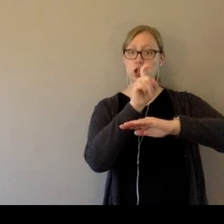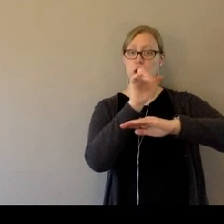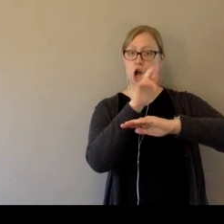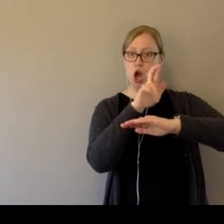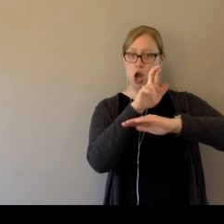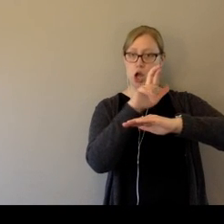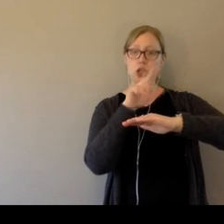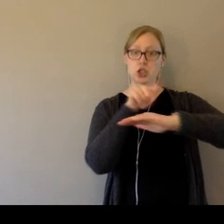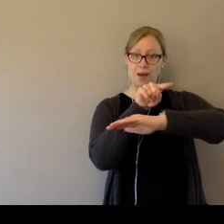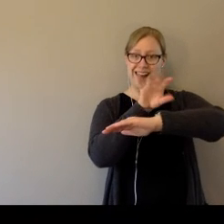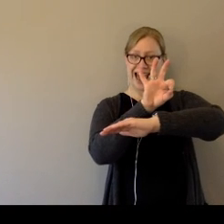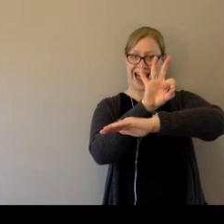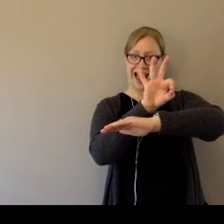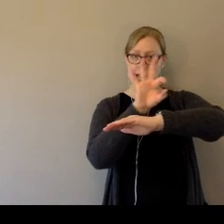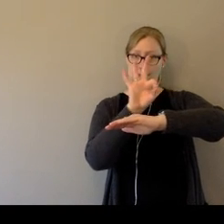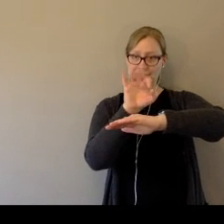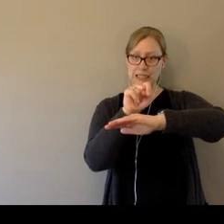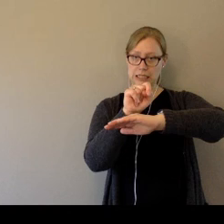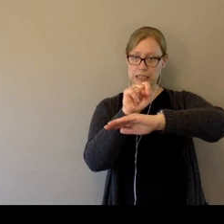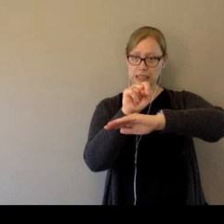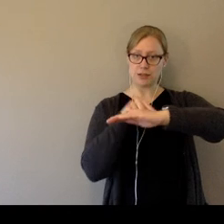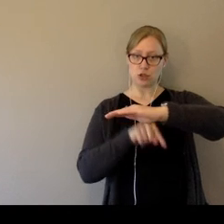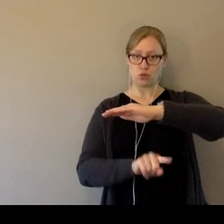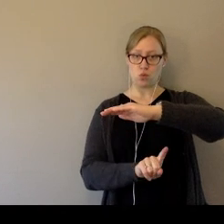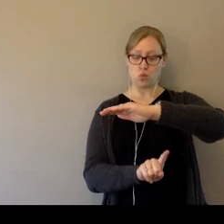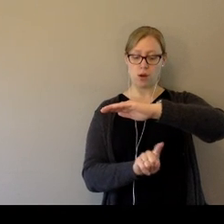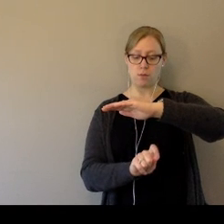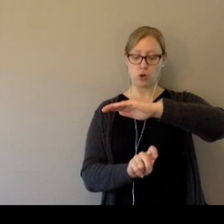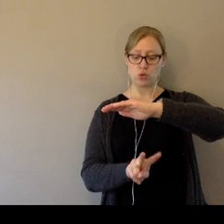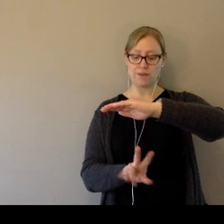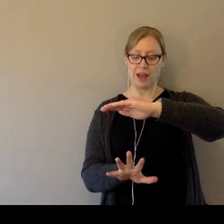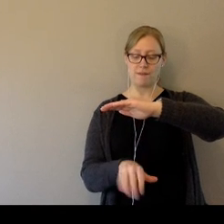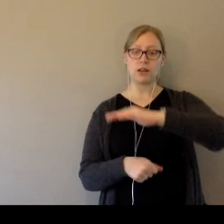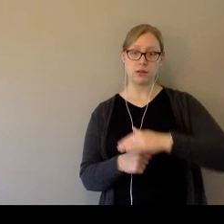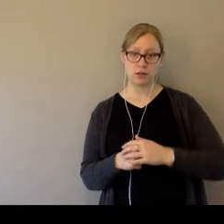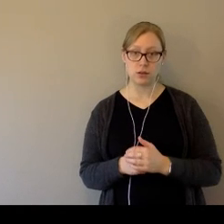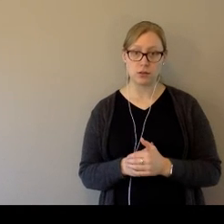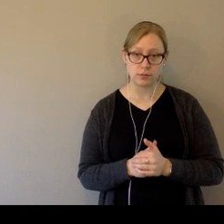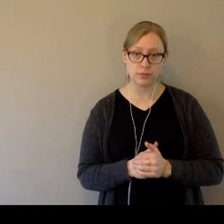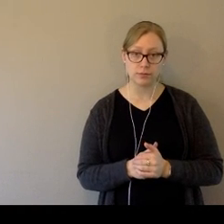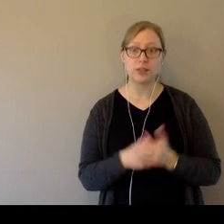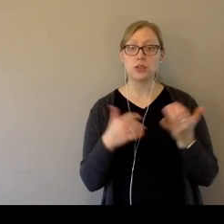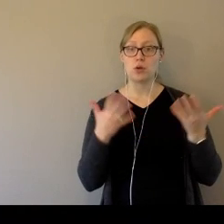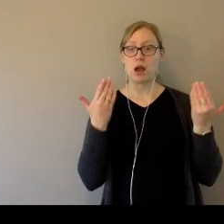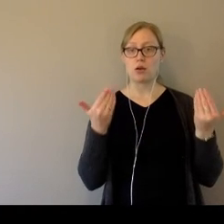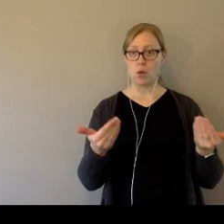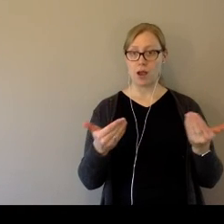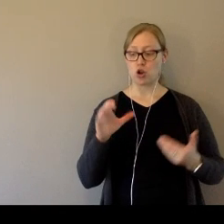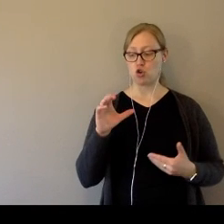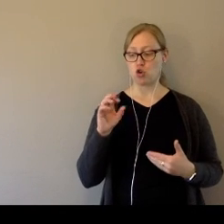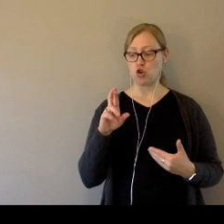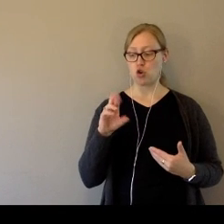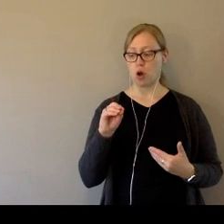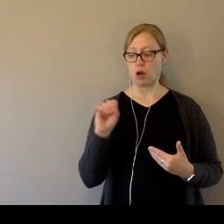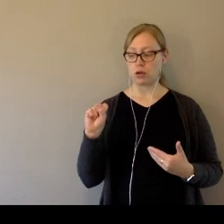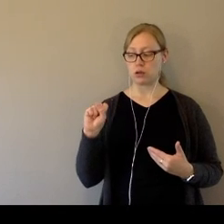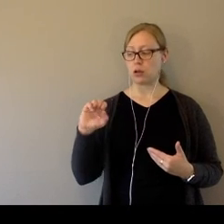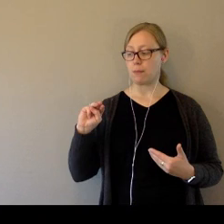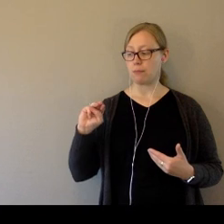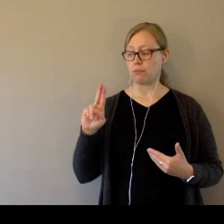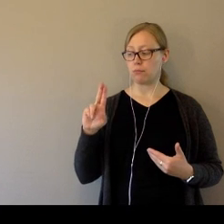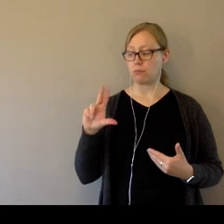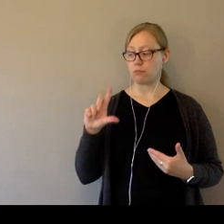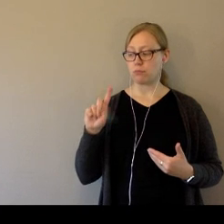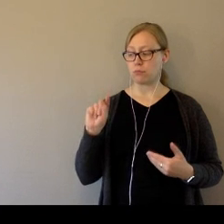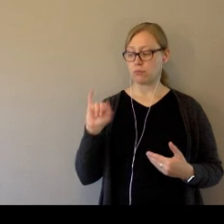boxcar on top, 9 to 1.25. And so we'll do our cross multiply.